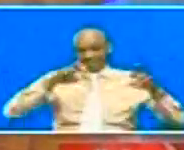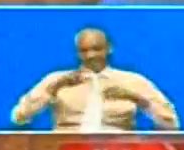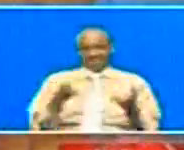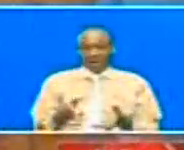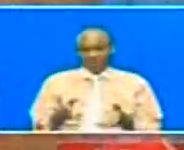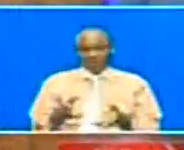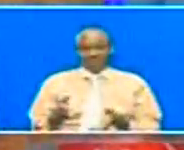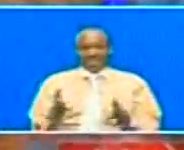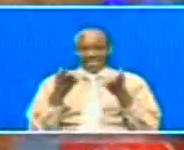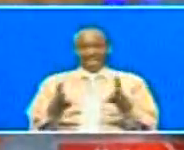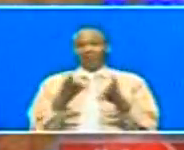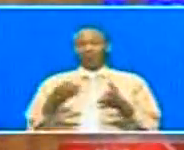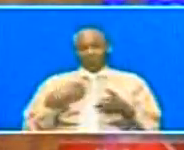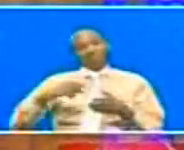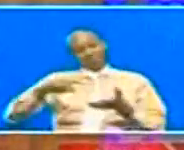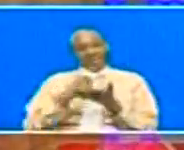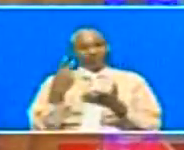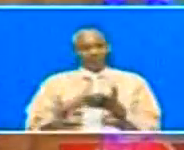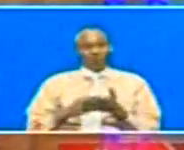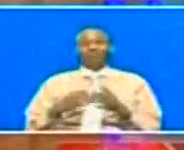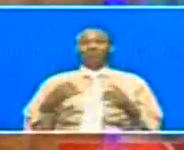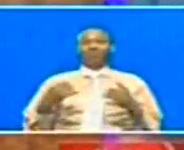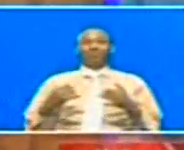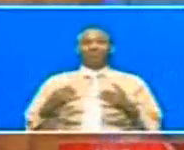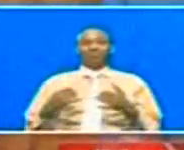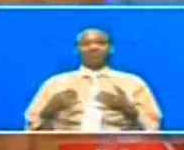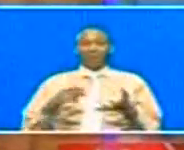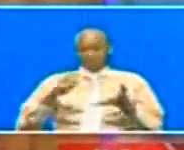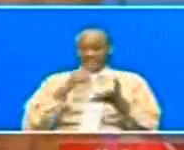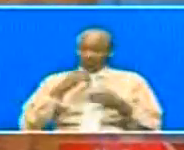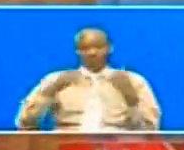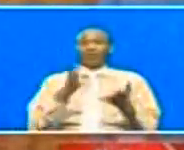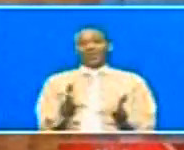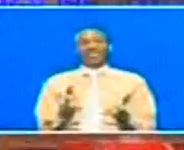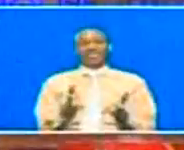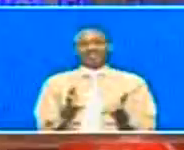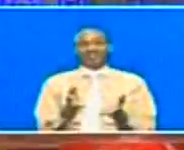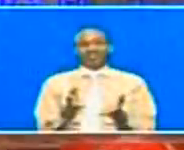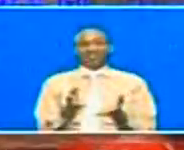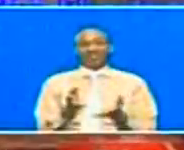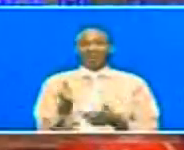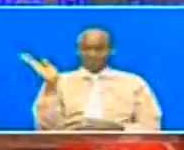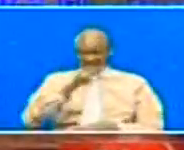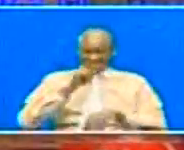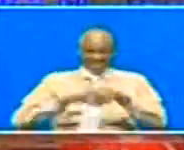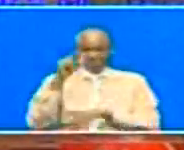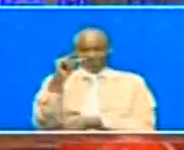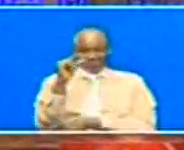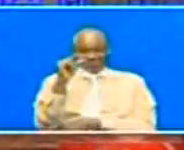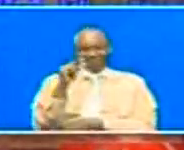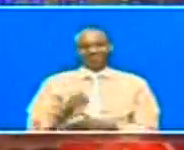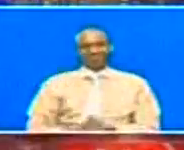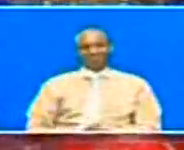to find out why we get paid for doing this. Back in a moment.